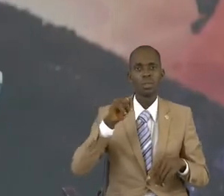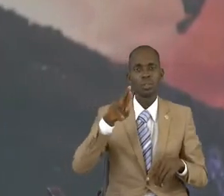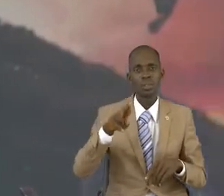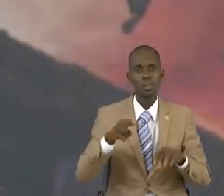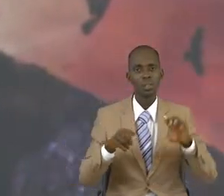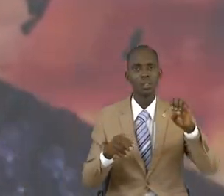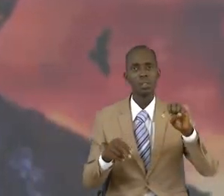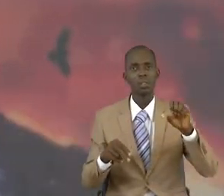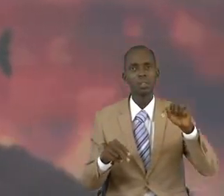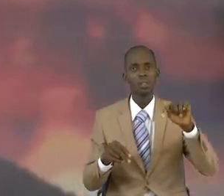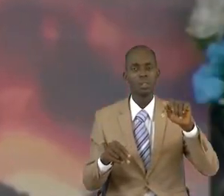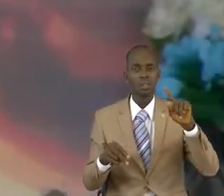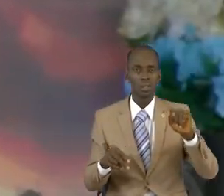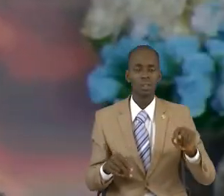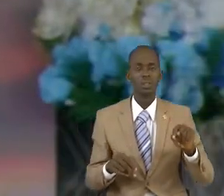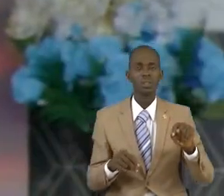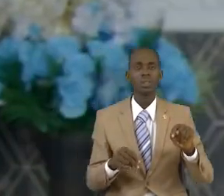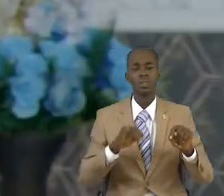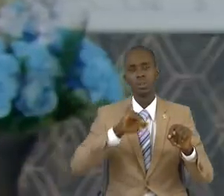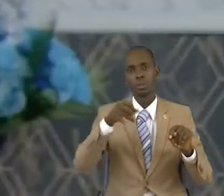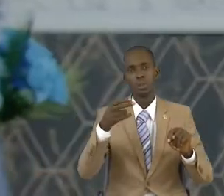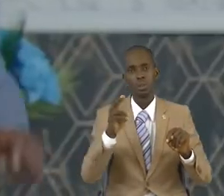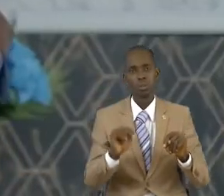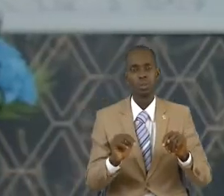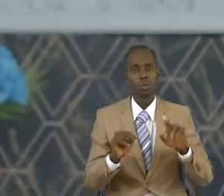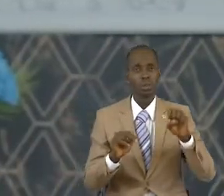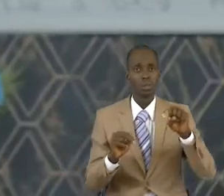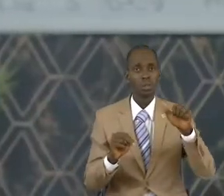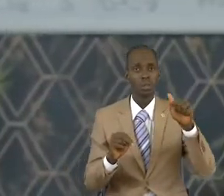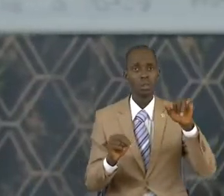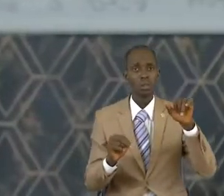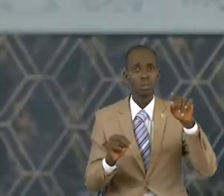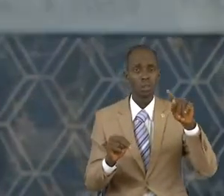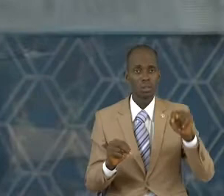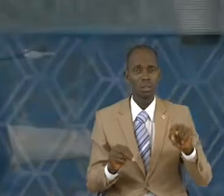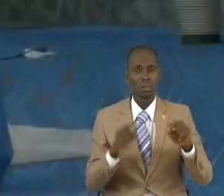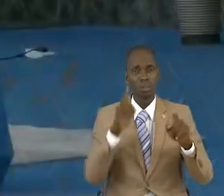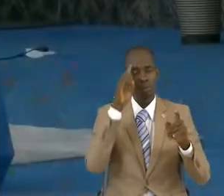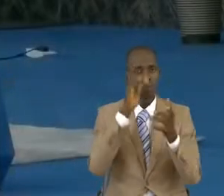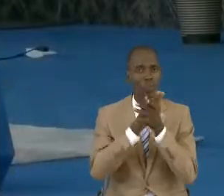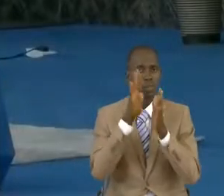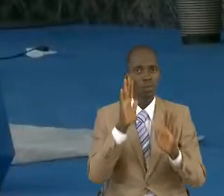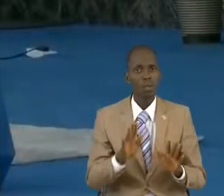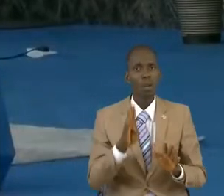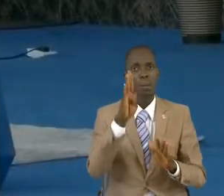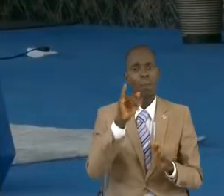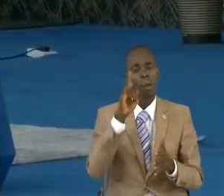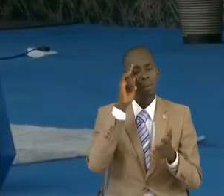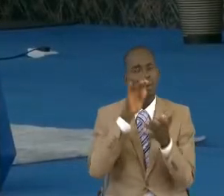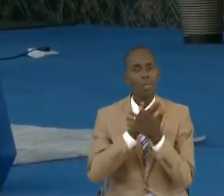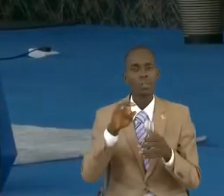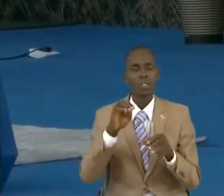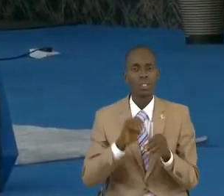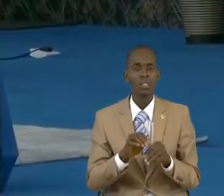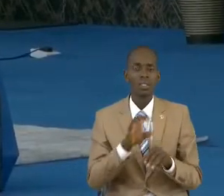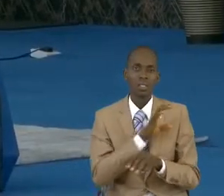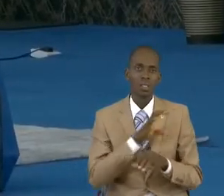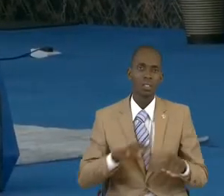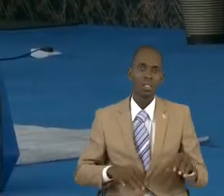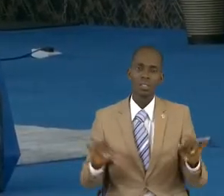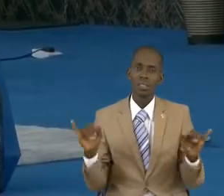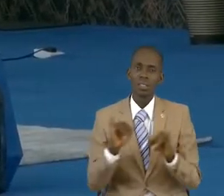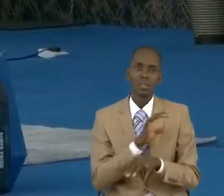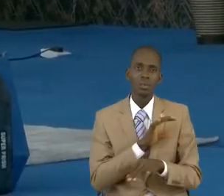by believing on Christ, the same Christ. The same resurrection,